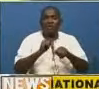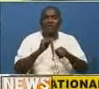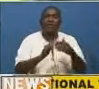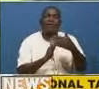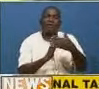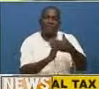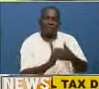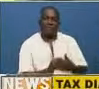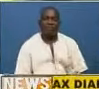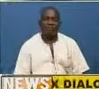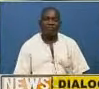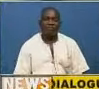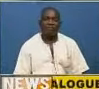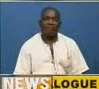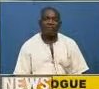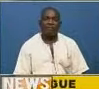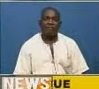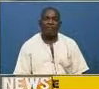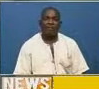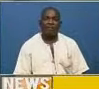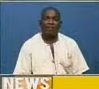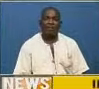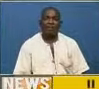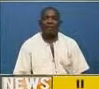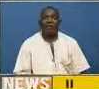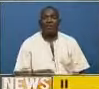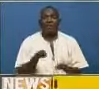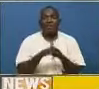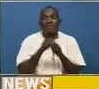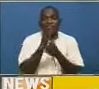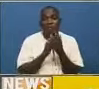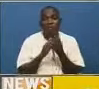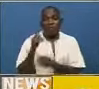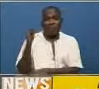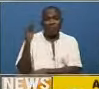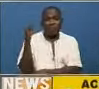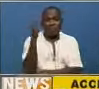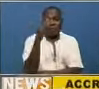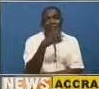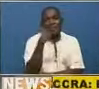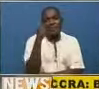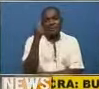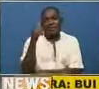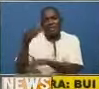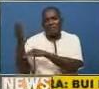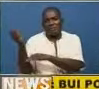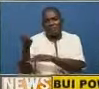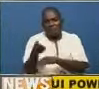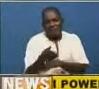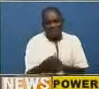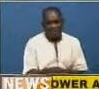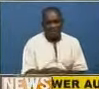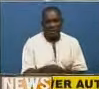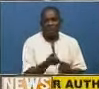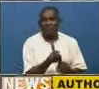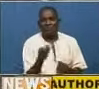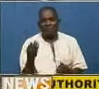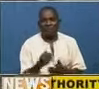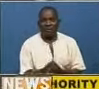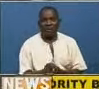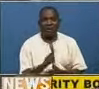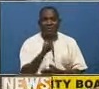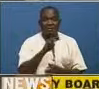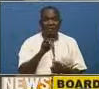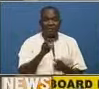experiences. Some of these trees must go. The appropriate steps will be taken. The Upper